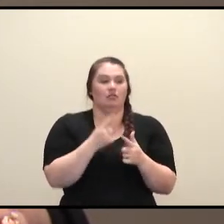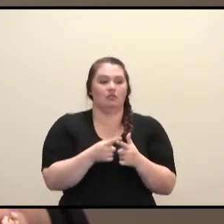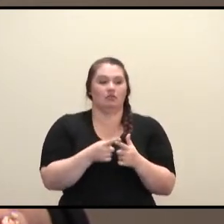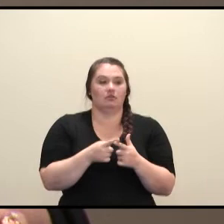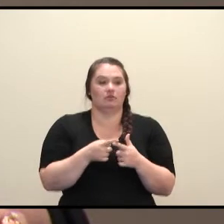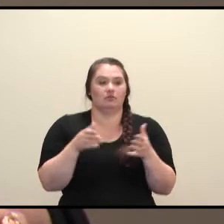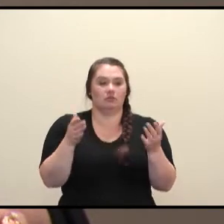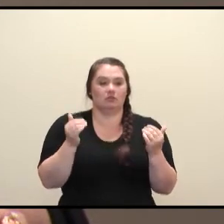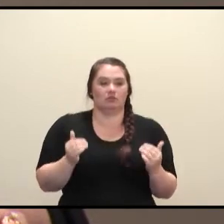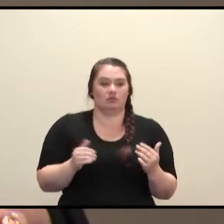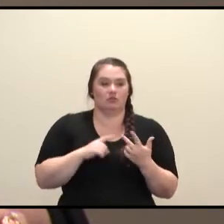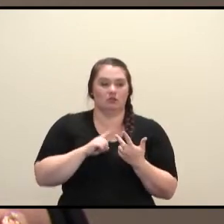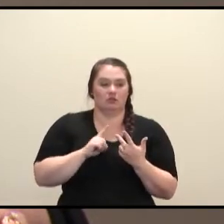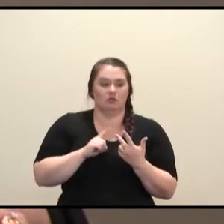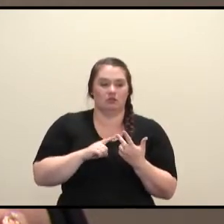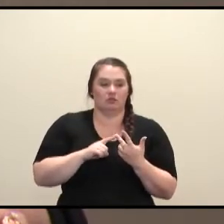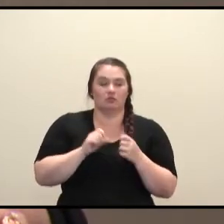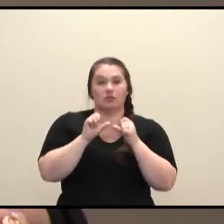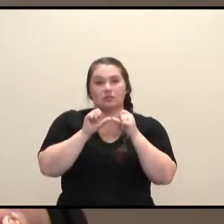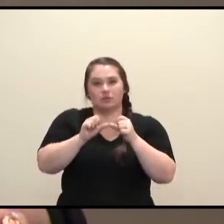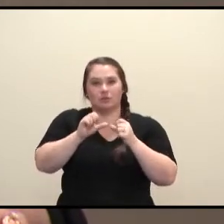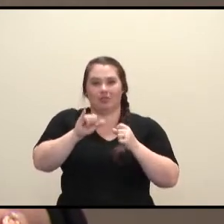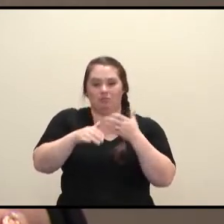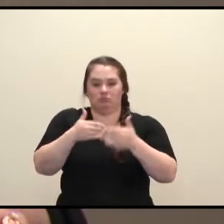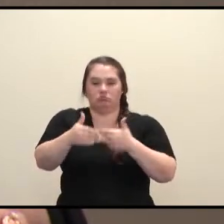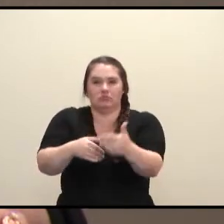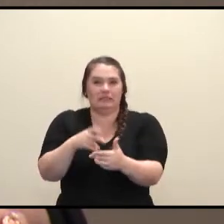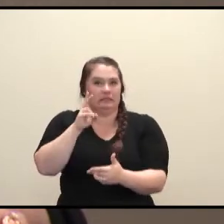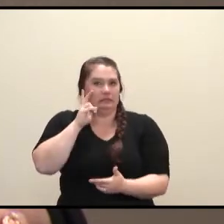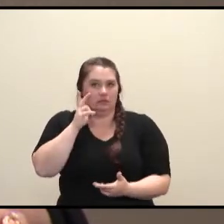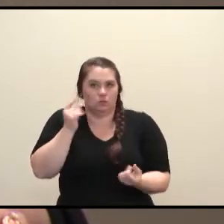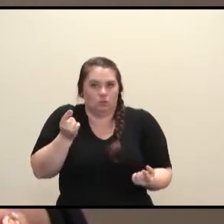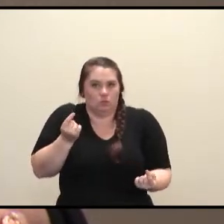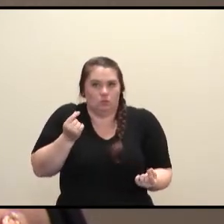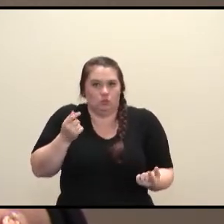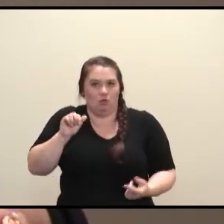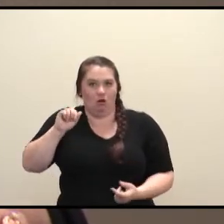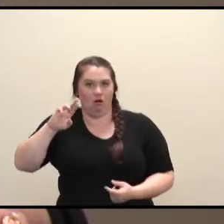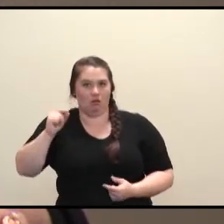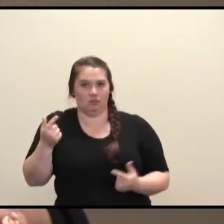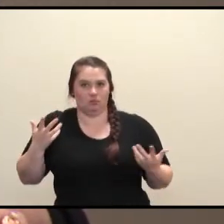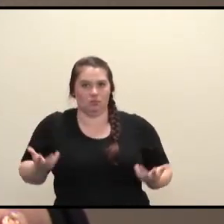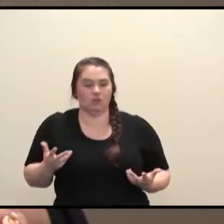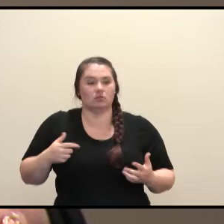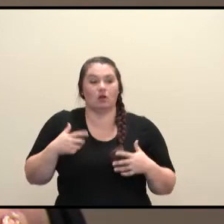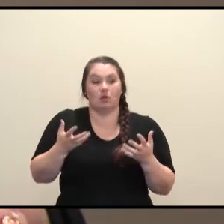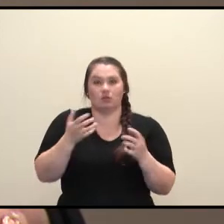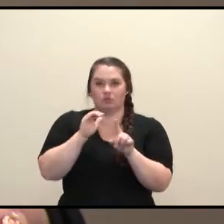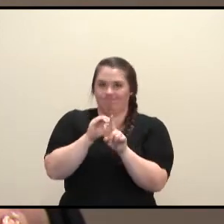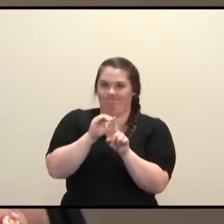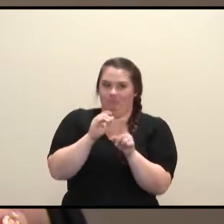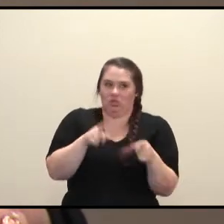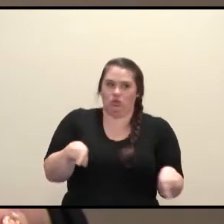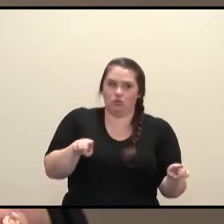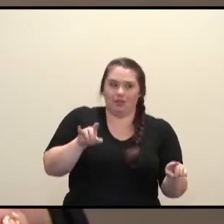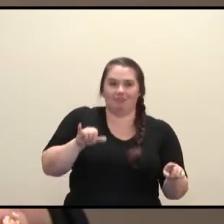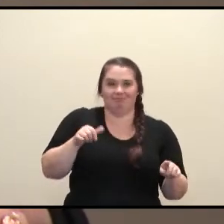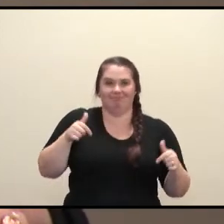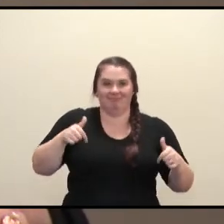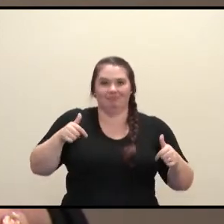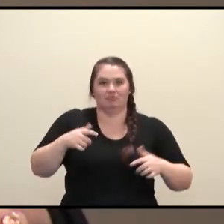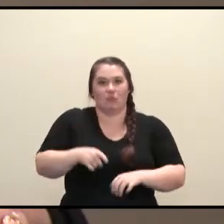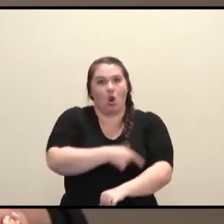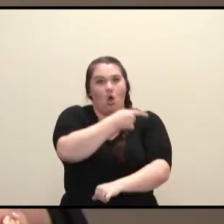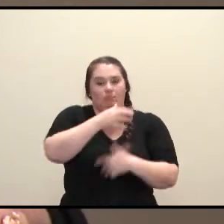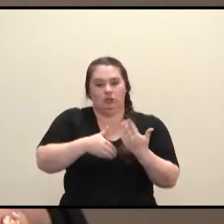then continuing to work through the process and see where we land by August. So it is, I want to remind you that it's a process. So I want to